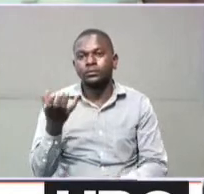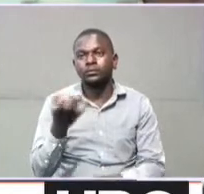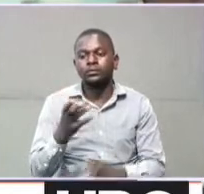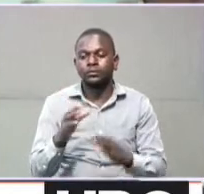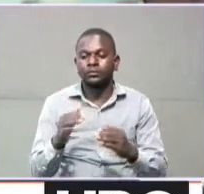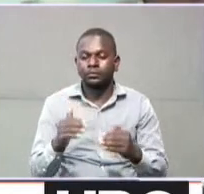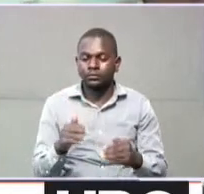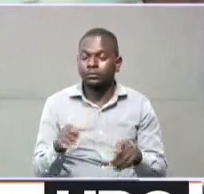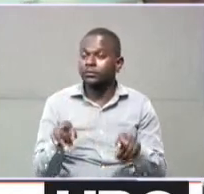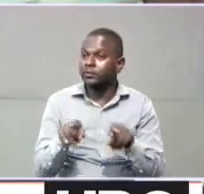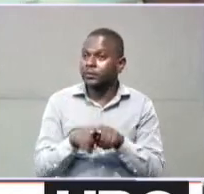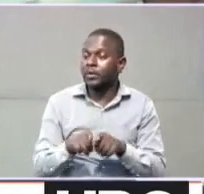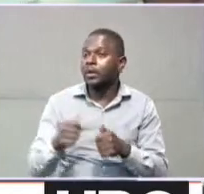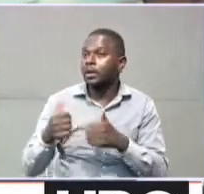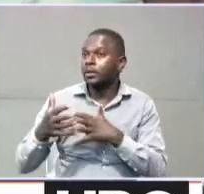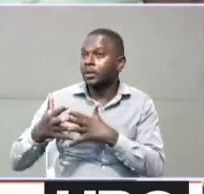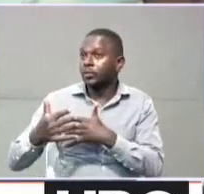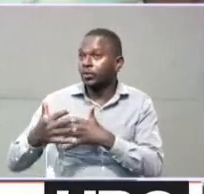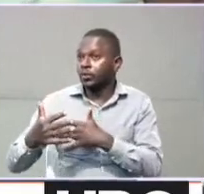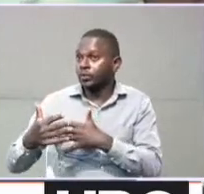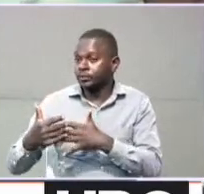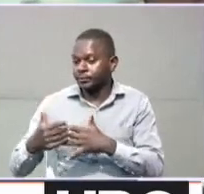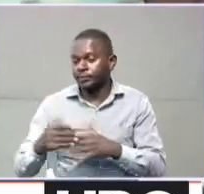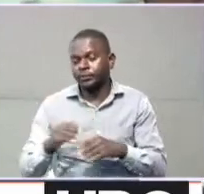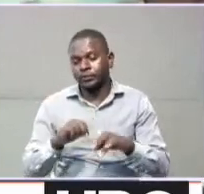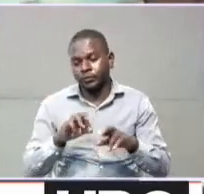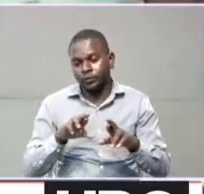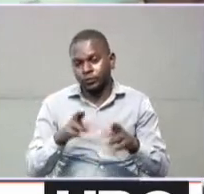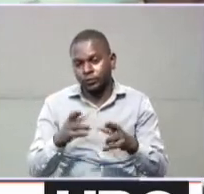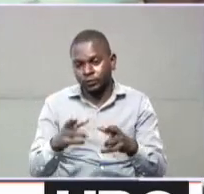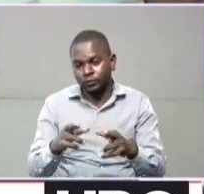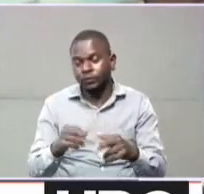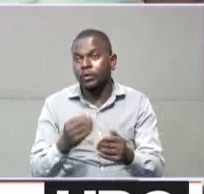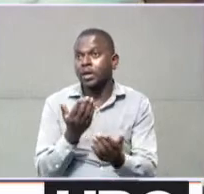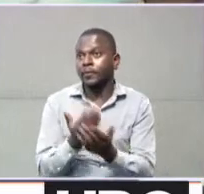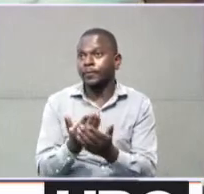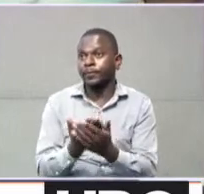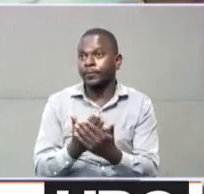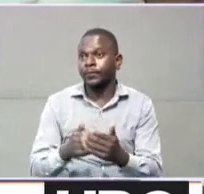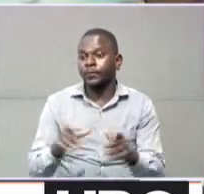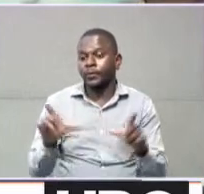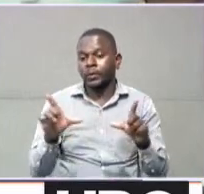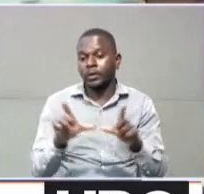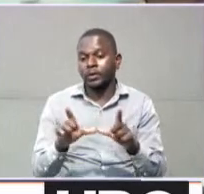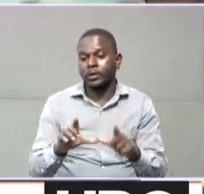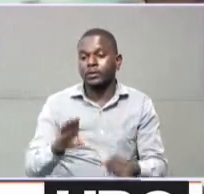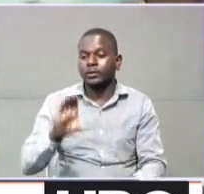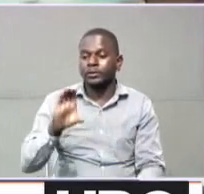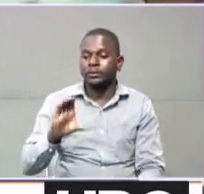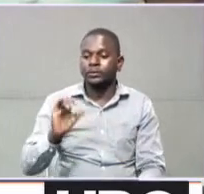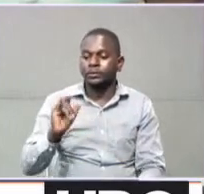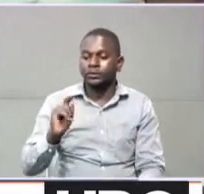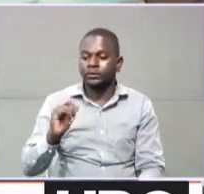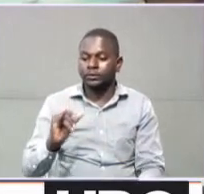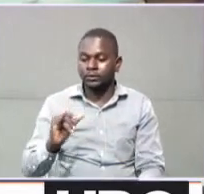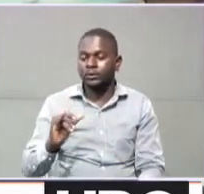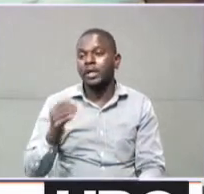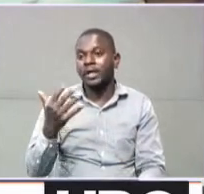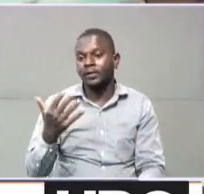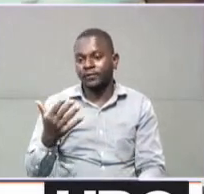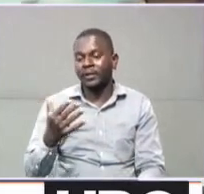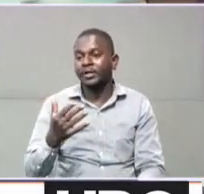and the same factory had attempted to apply for a certification of cities five pineapple